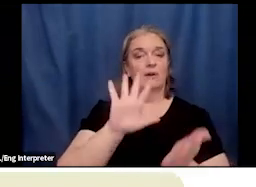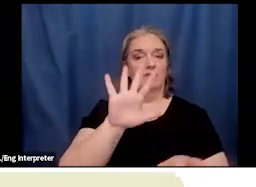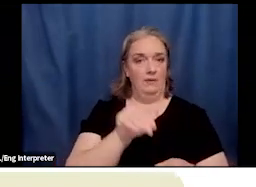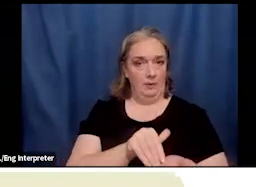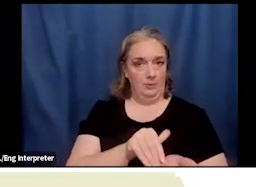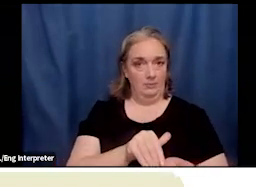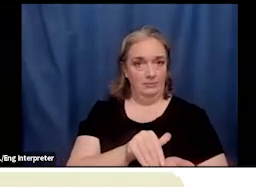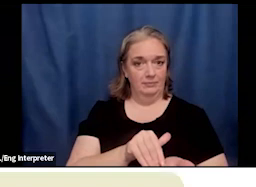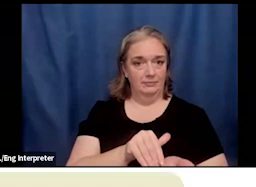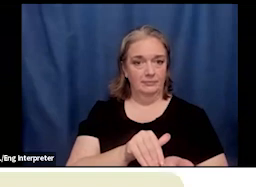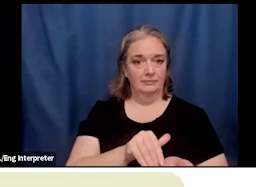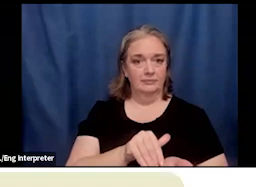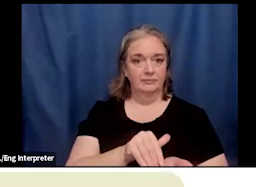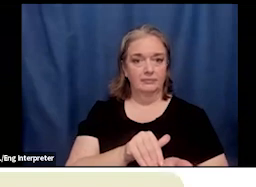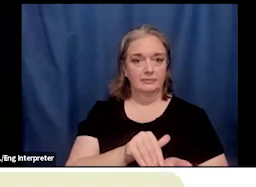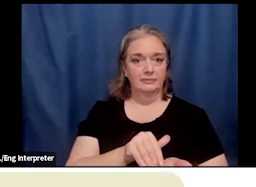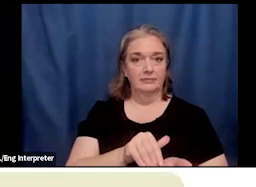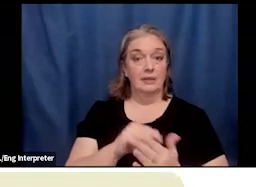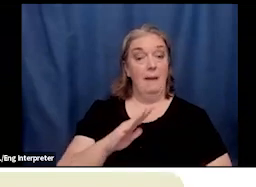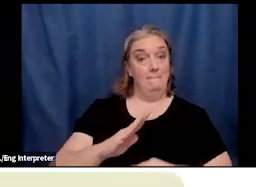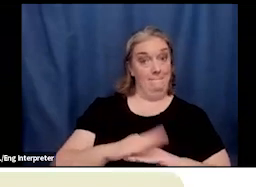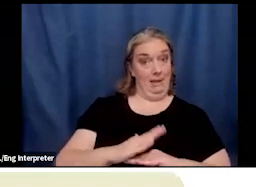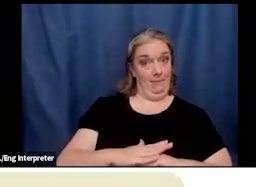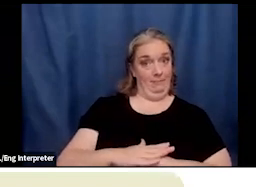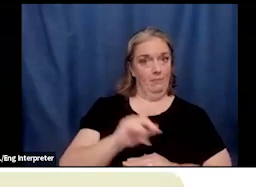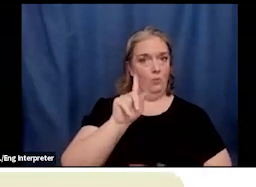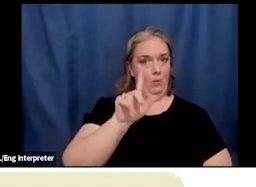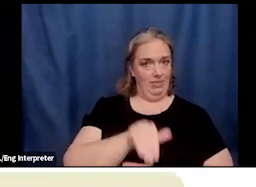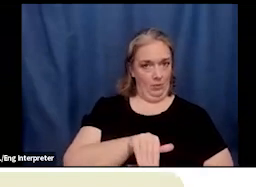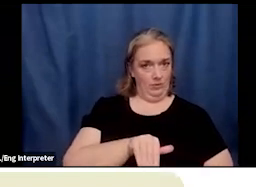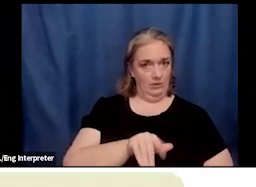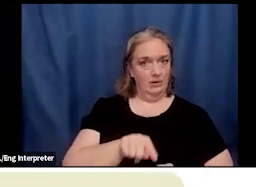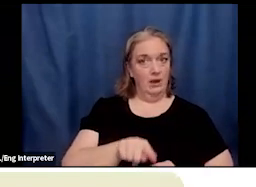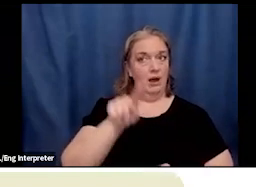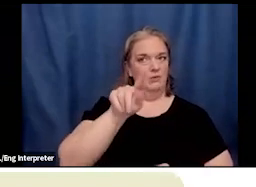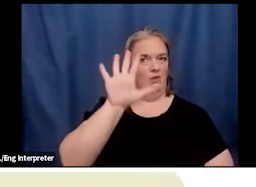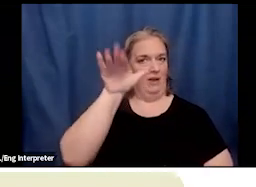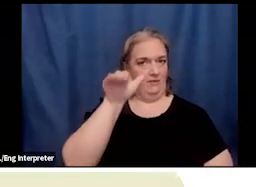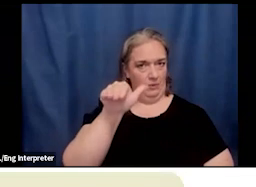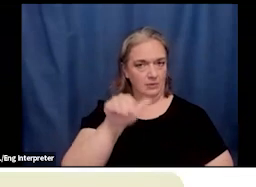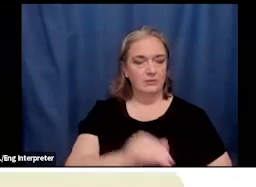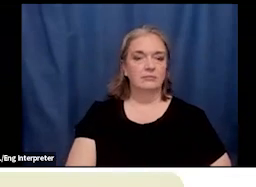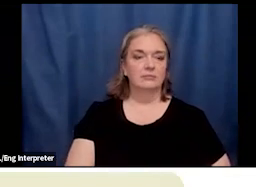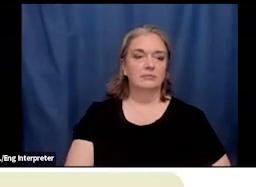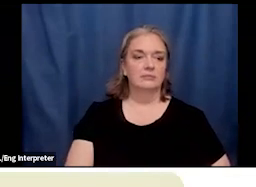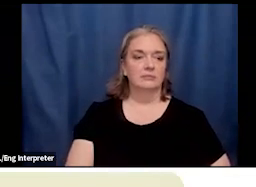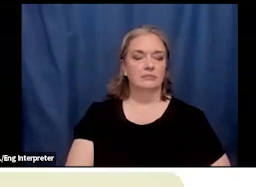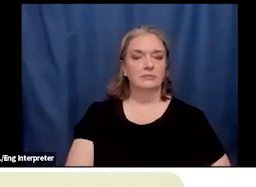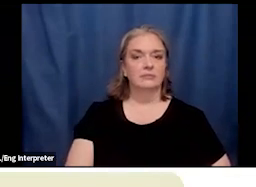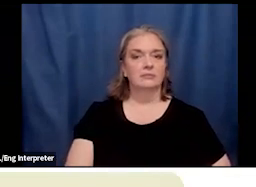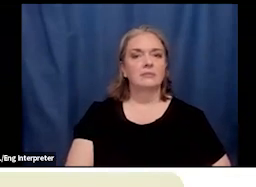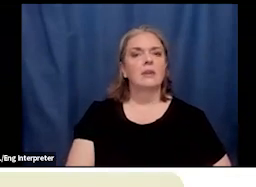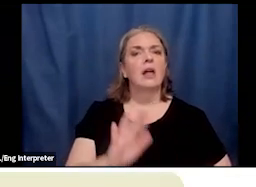grant, and the floor is $1,000. And then we ask that you apply for funding